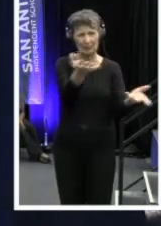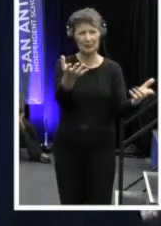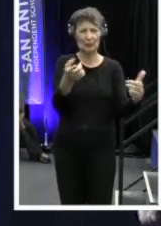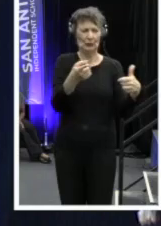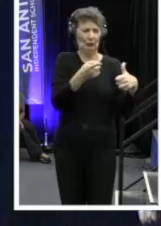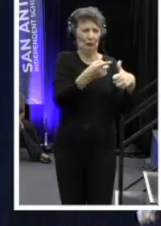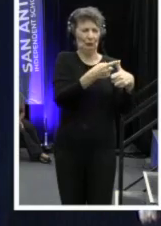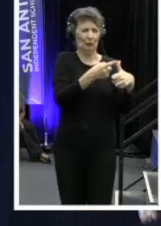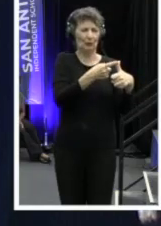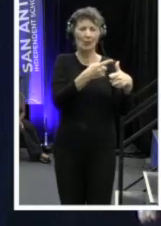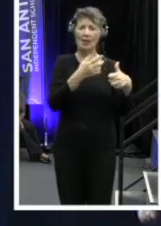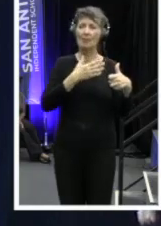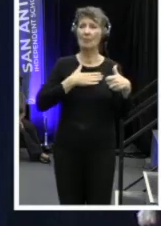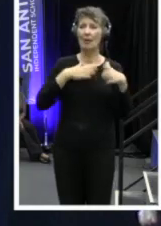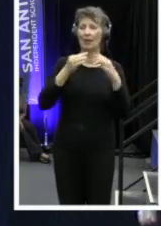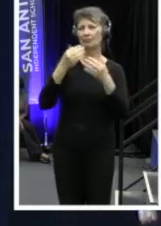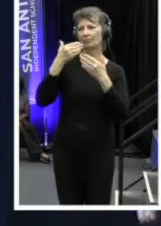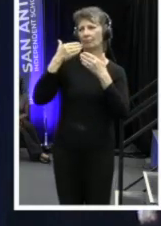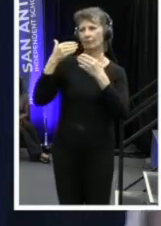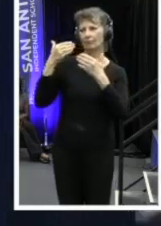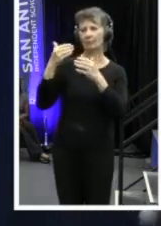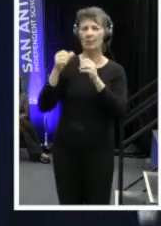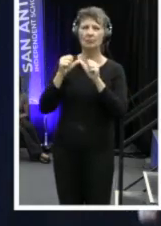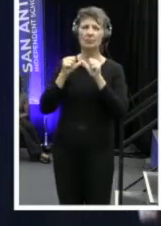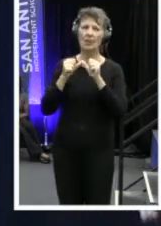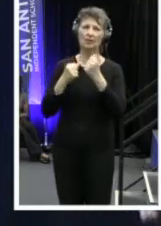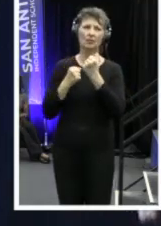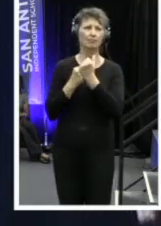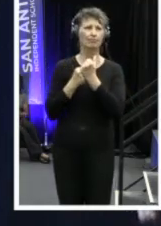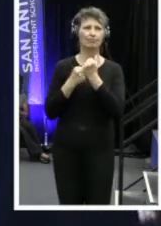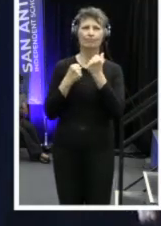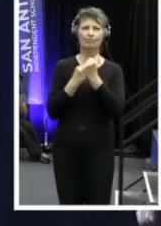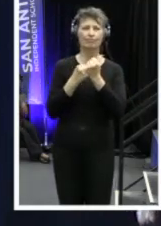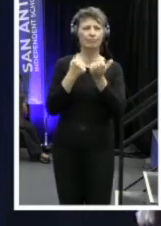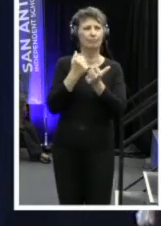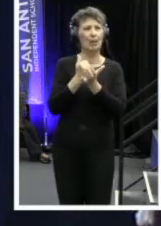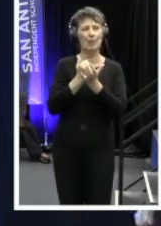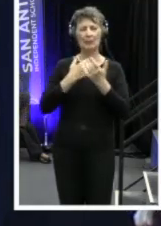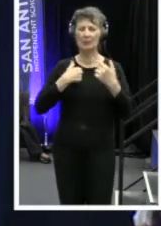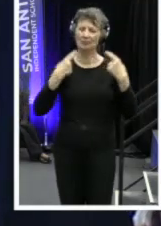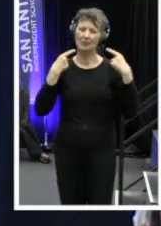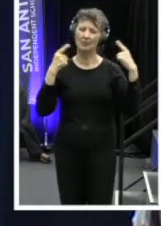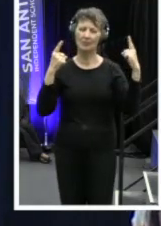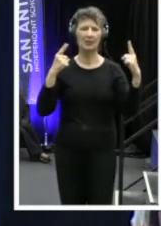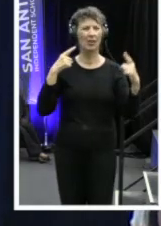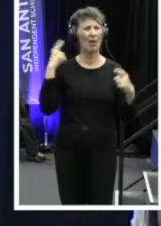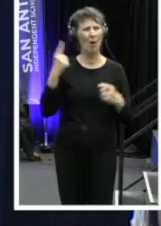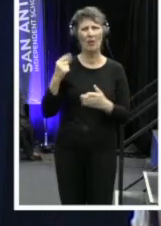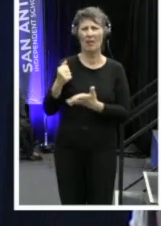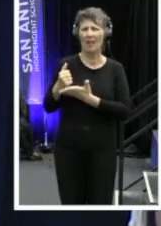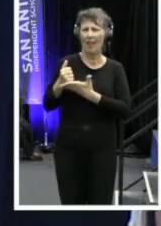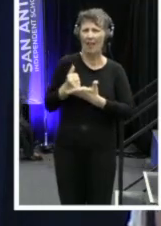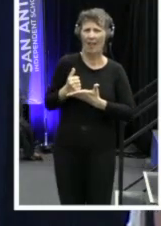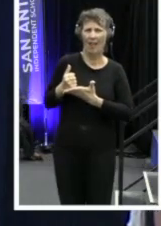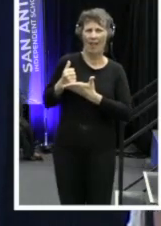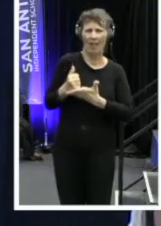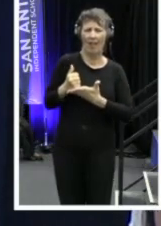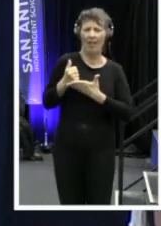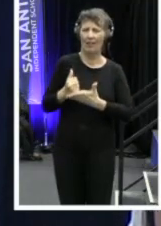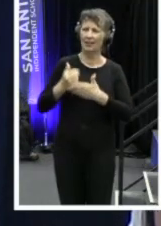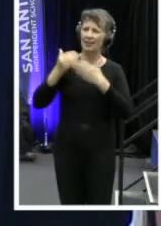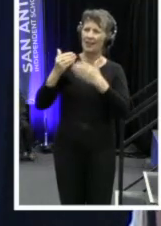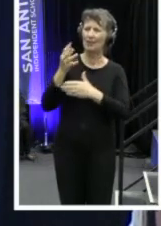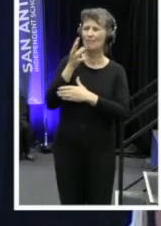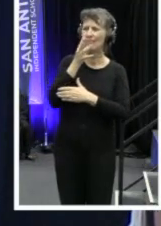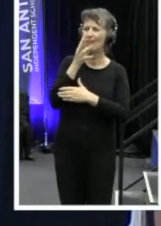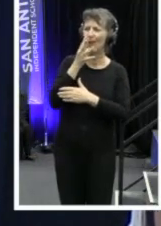like to thank my family, as they have constantly contributed to my success and have always been there to aid me. Thank you, Mom